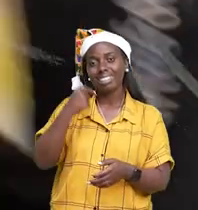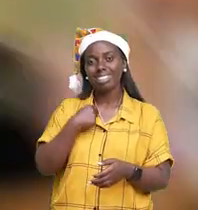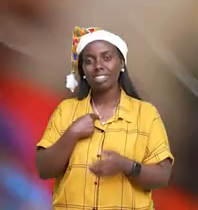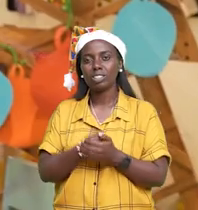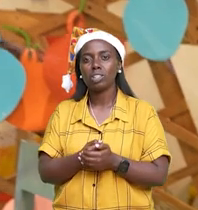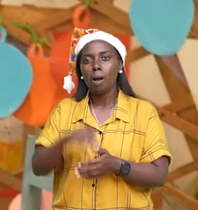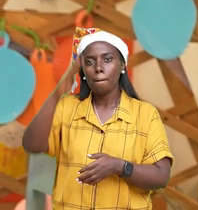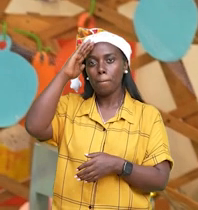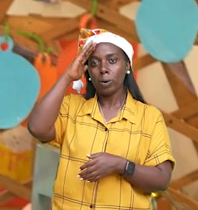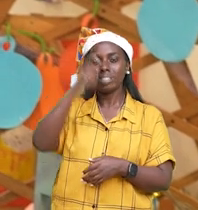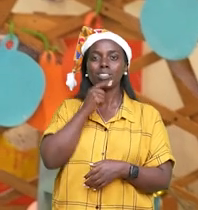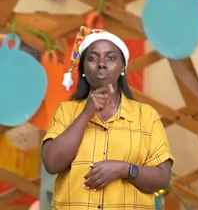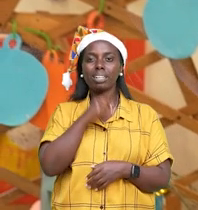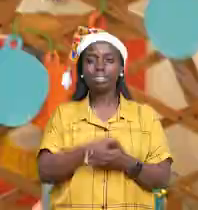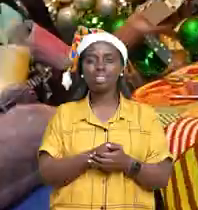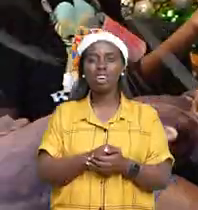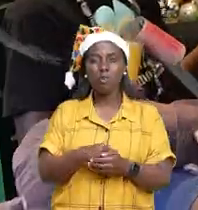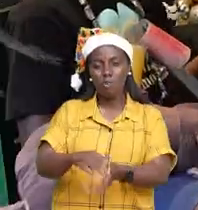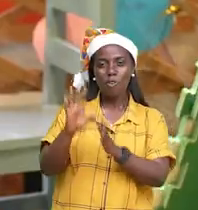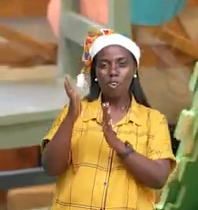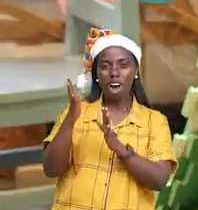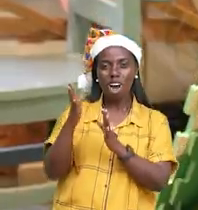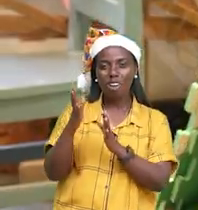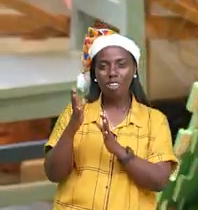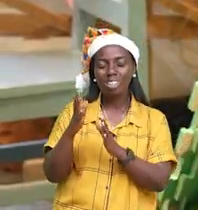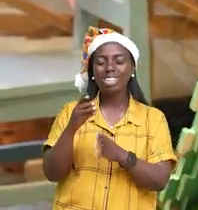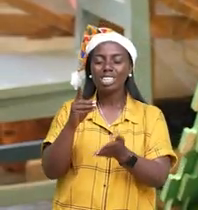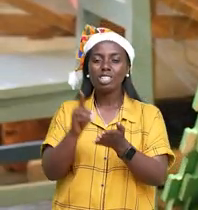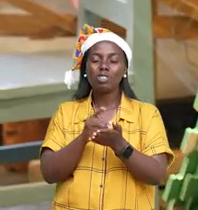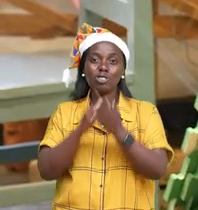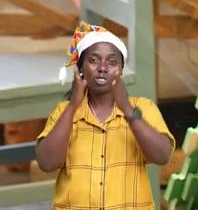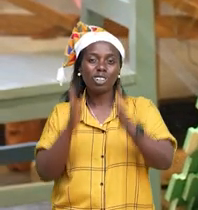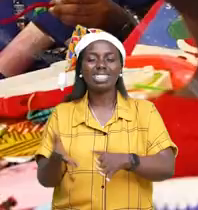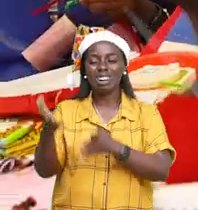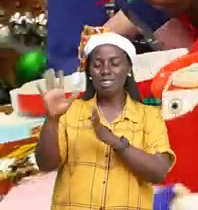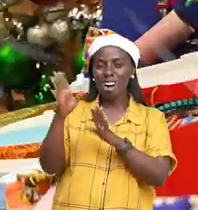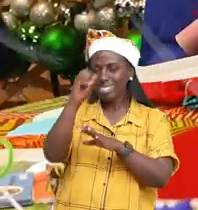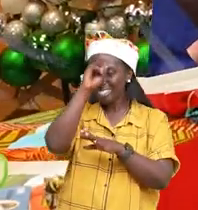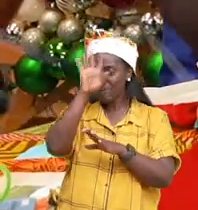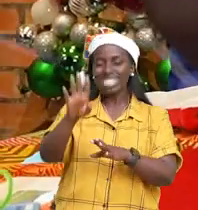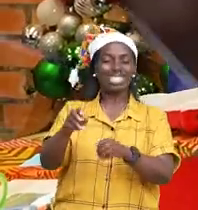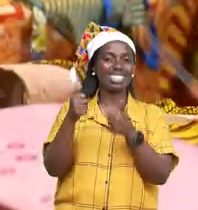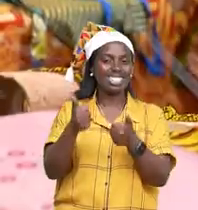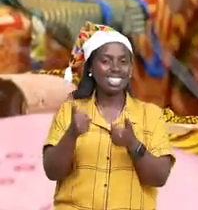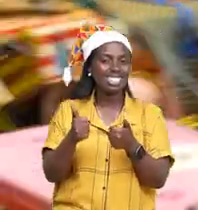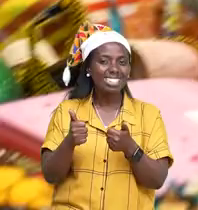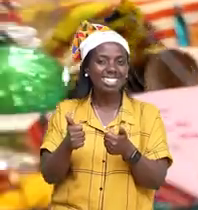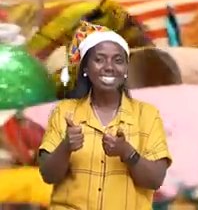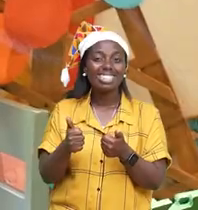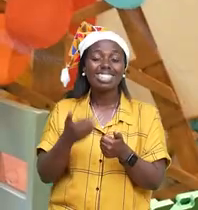Rejoice? A policeman. A policeman, wow. Sana? A doctor. Wow, that's amazing.